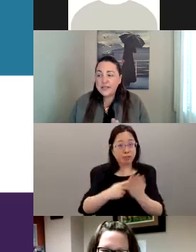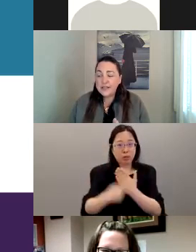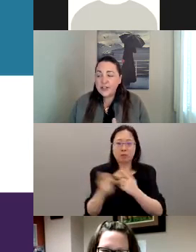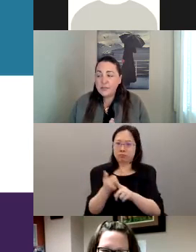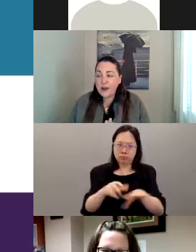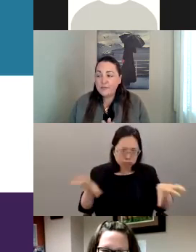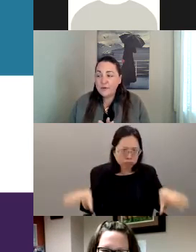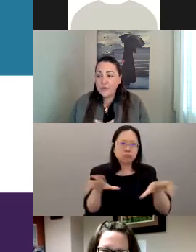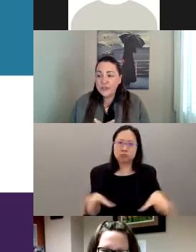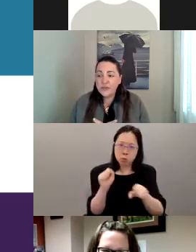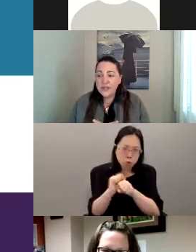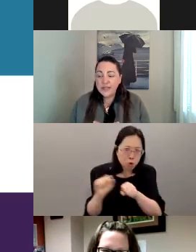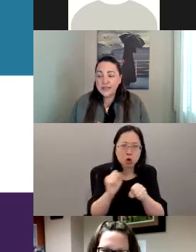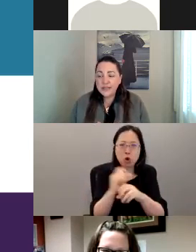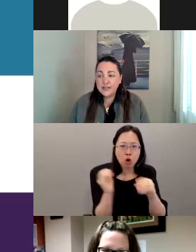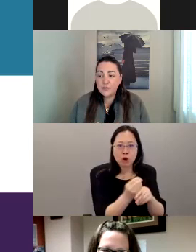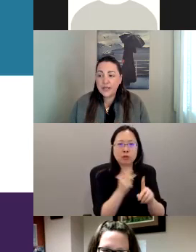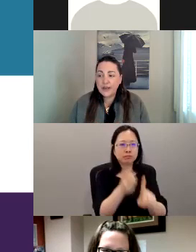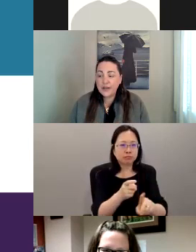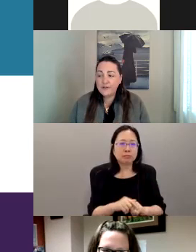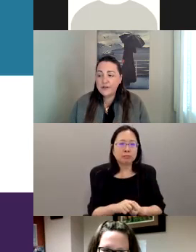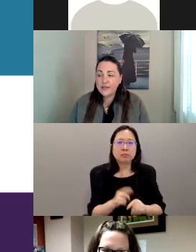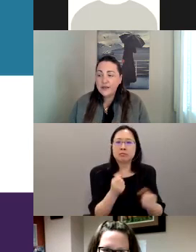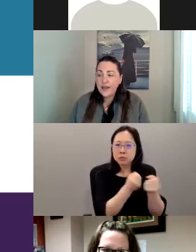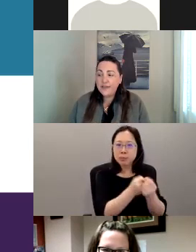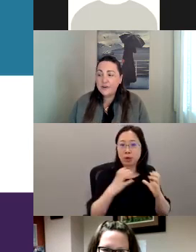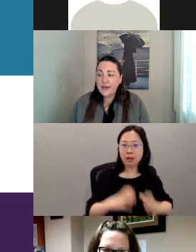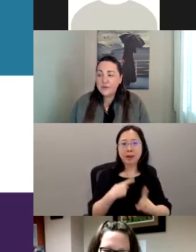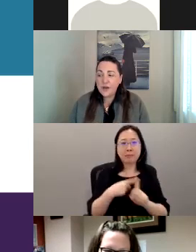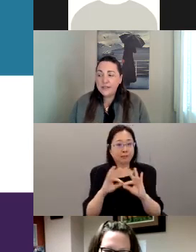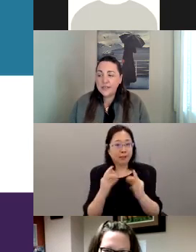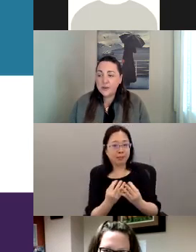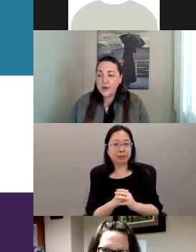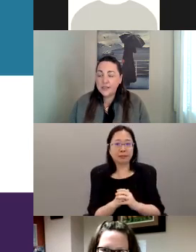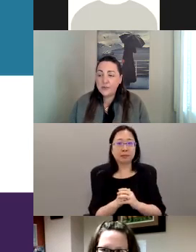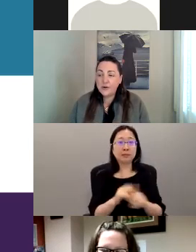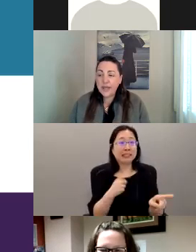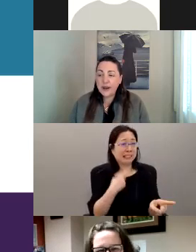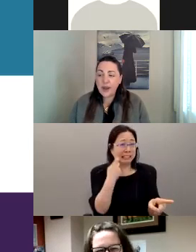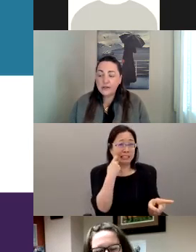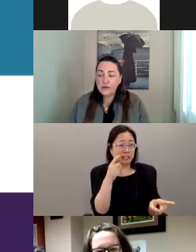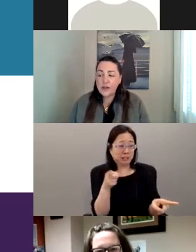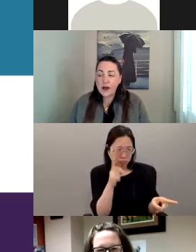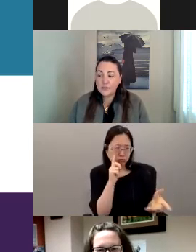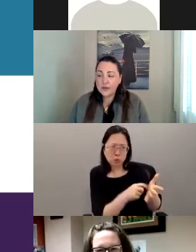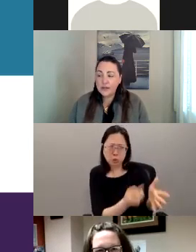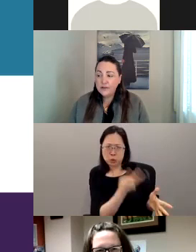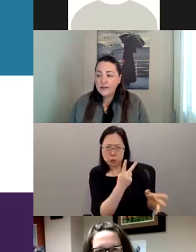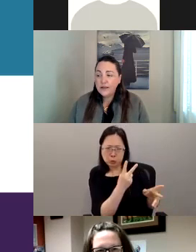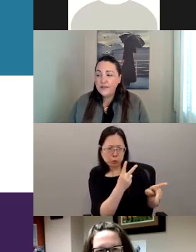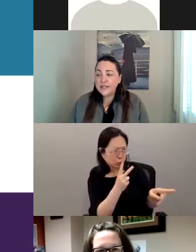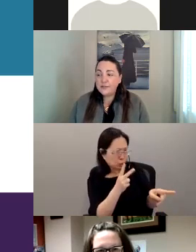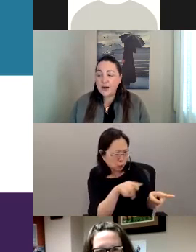Most recently, she brought forward 2 incidences where caregivers and their loved ones experienced poor care at a local